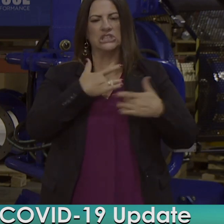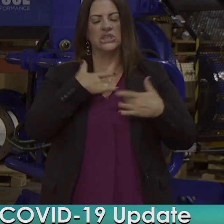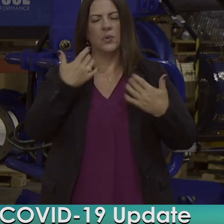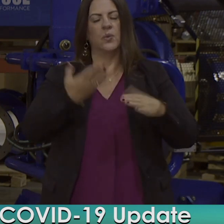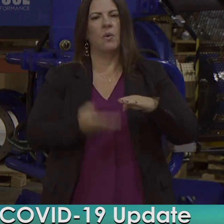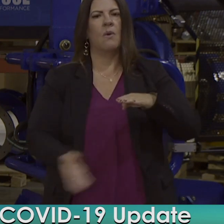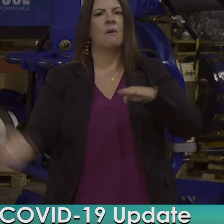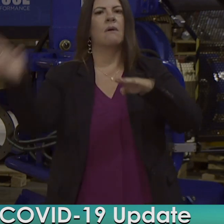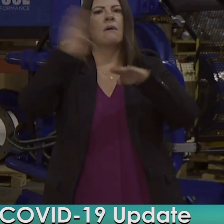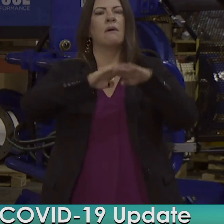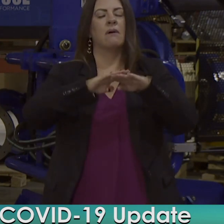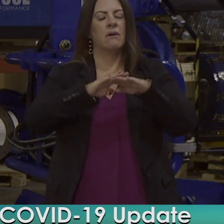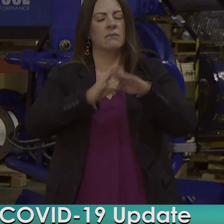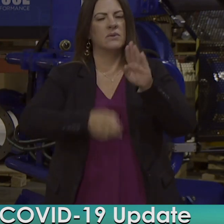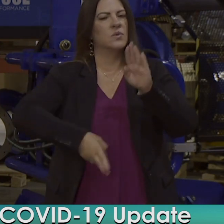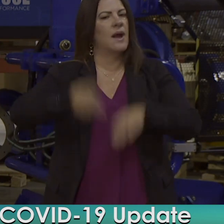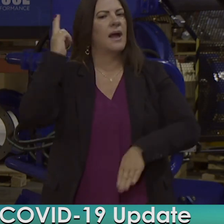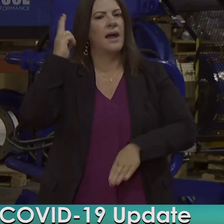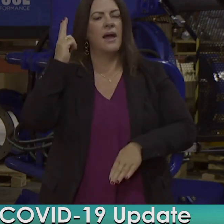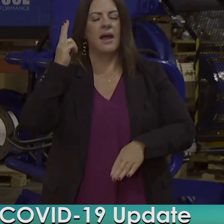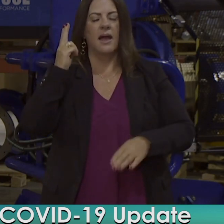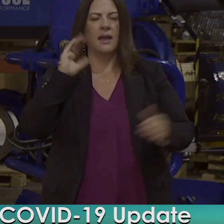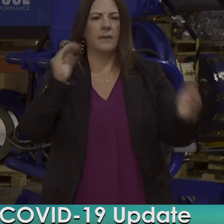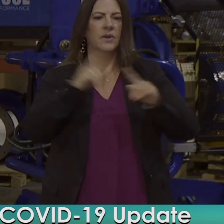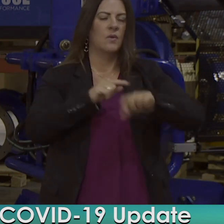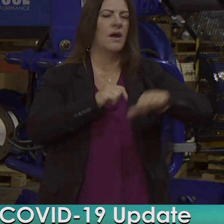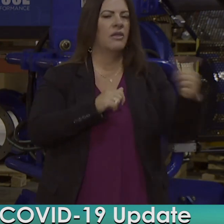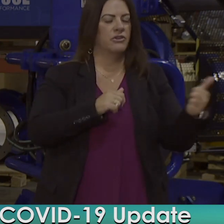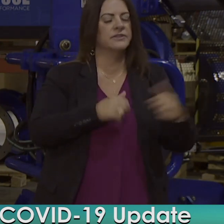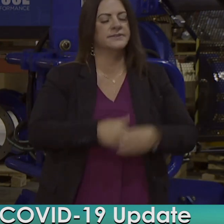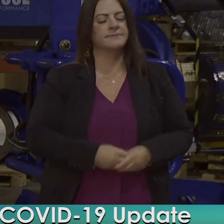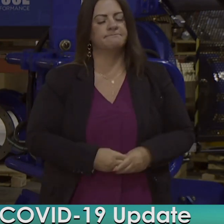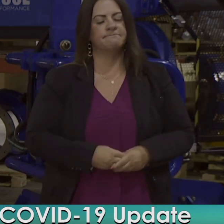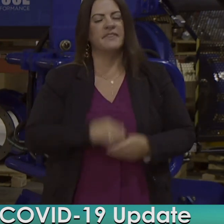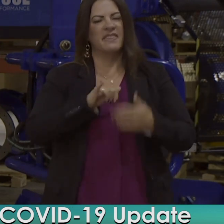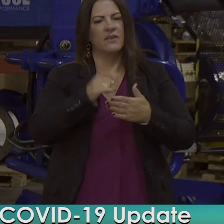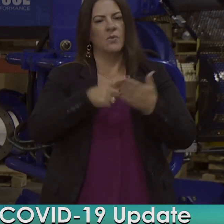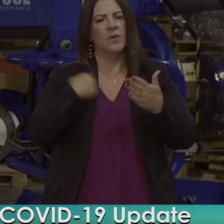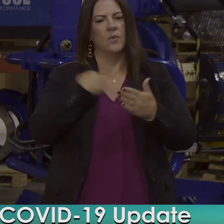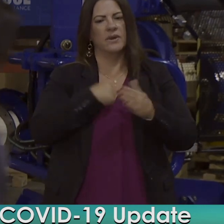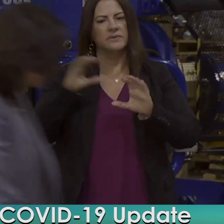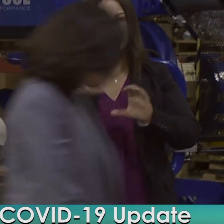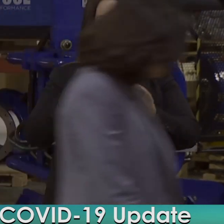and continuing increased rates that we're seeing in Imperial County at this time.